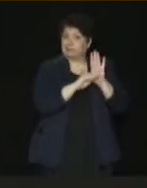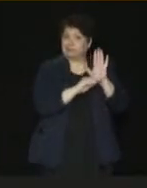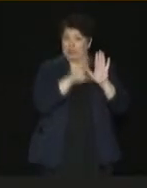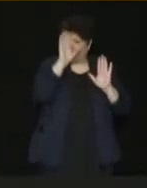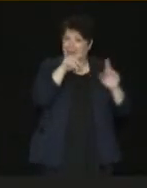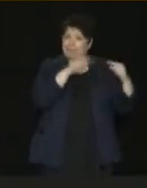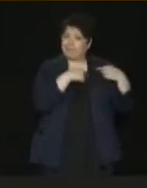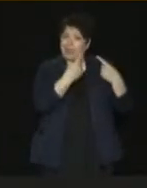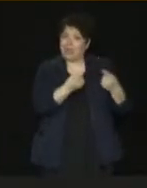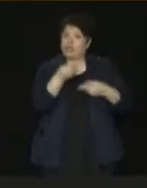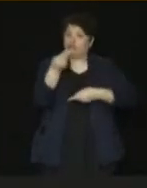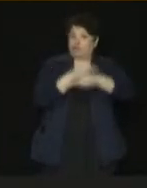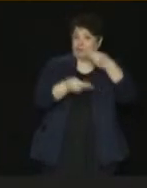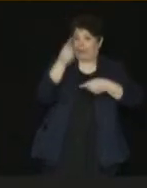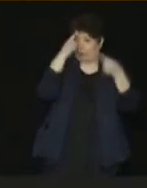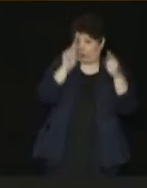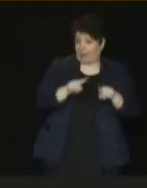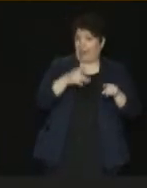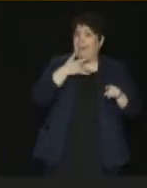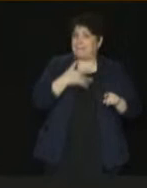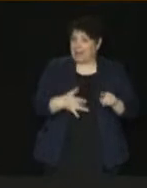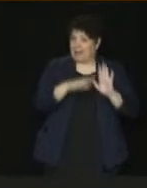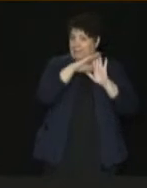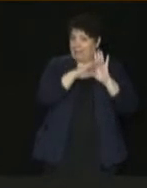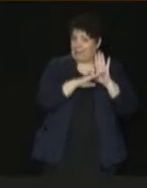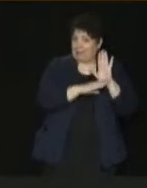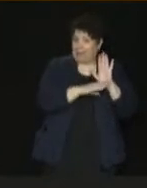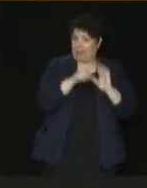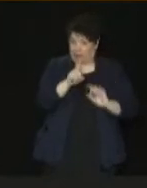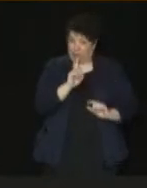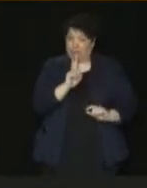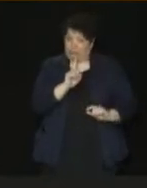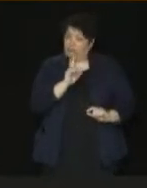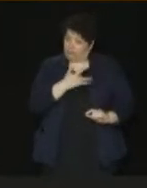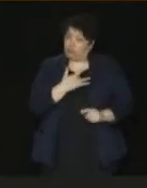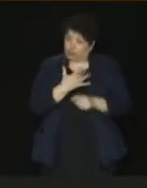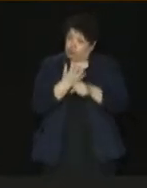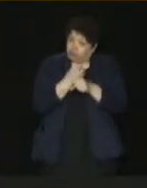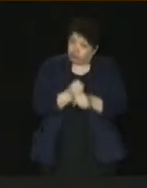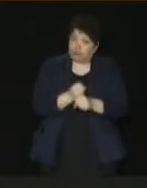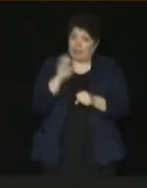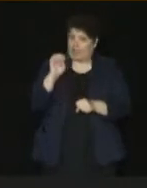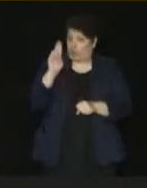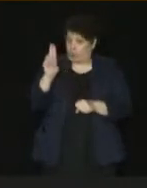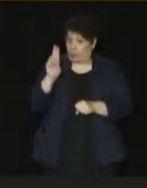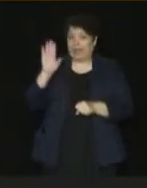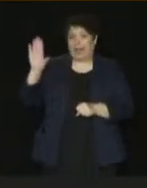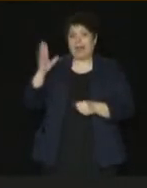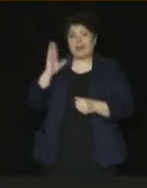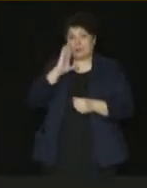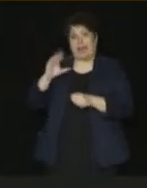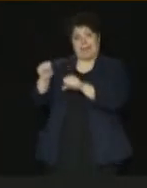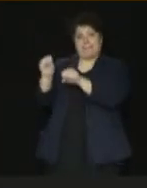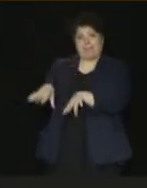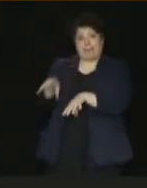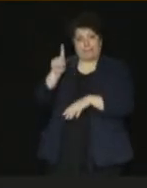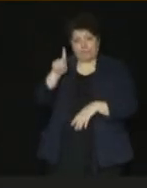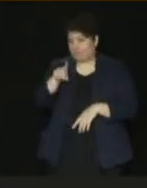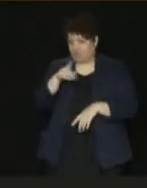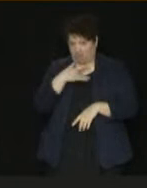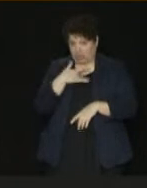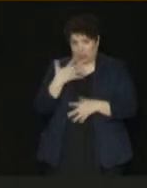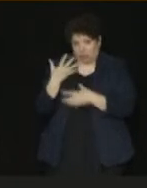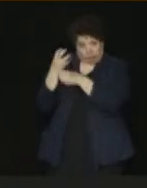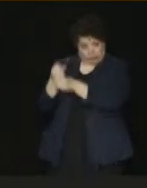Are you certain that the EU is not going to break its word? Why can't we get Canada on that list of countries that are exempted?